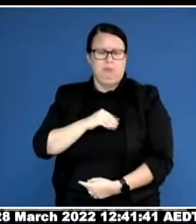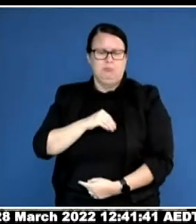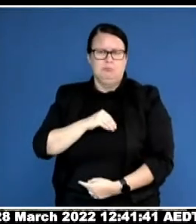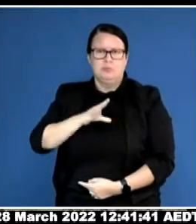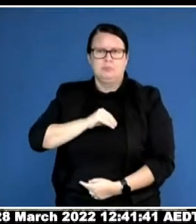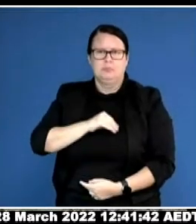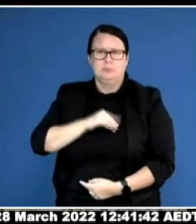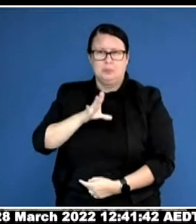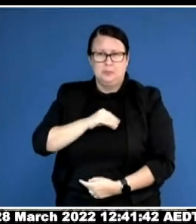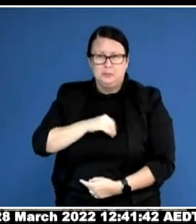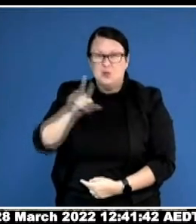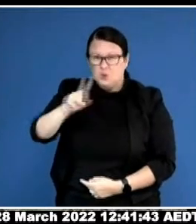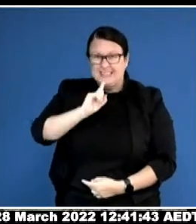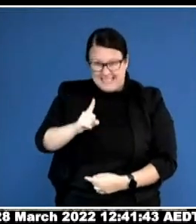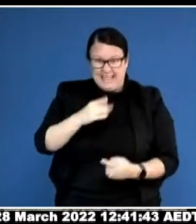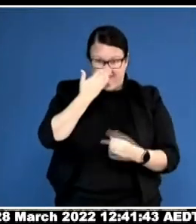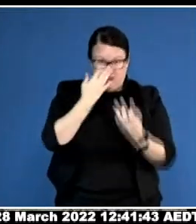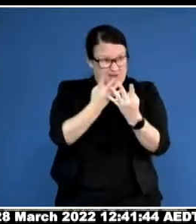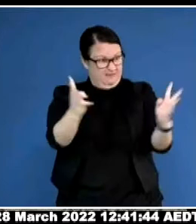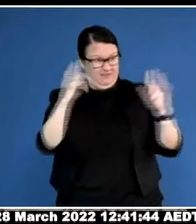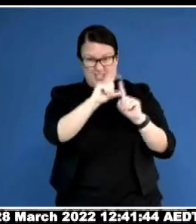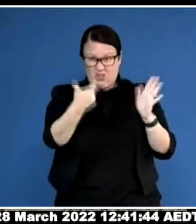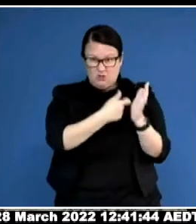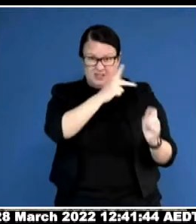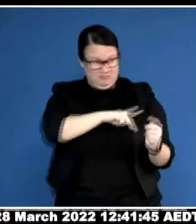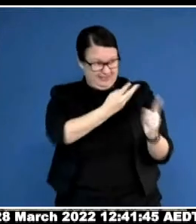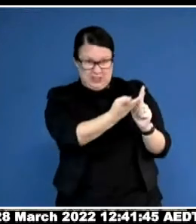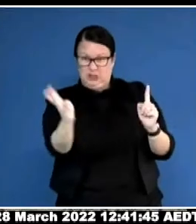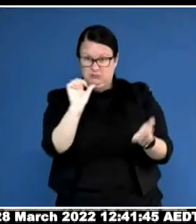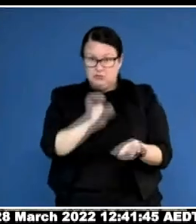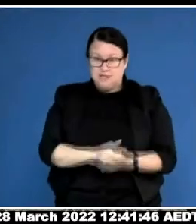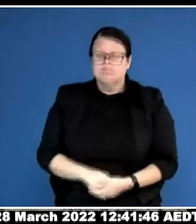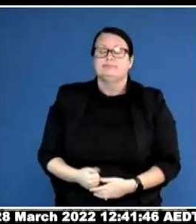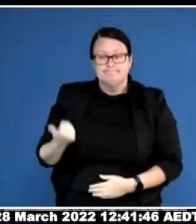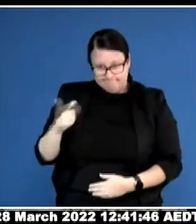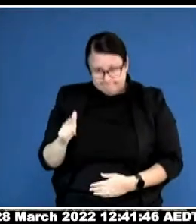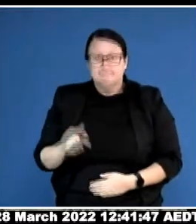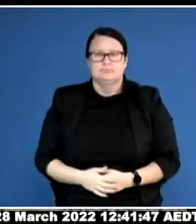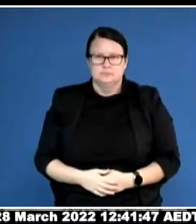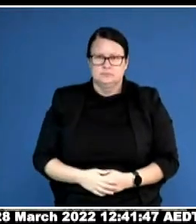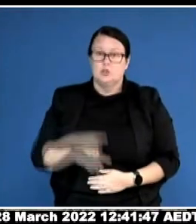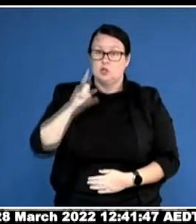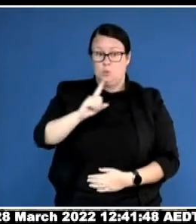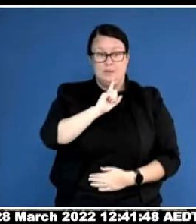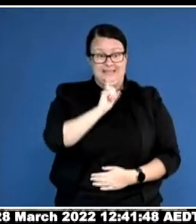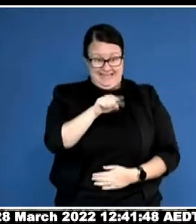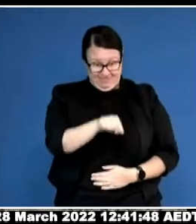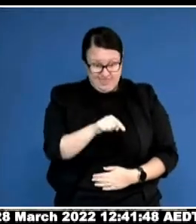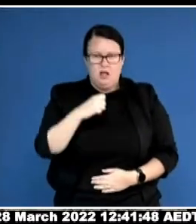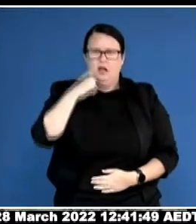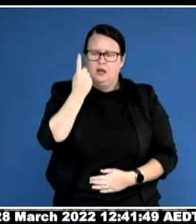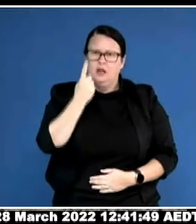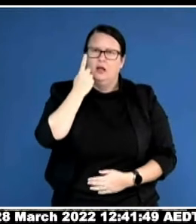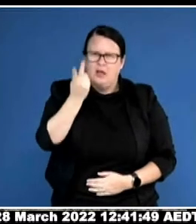at a ward rounds meeting. Yes. A couple of days after disclosing that, your ex was